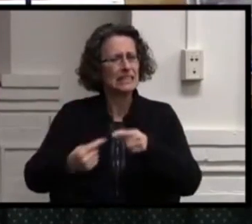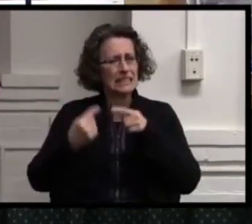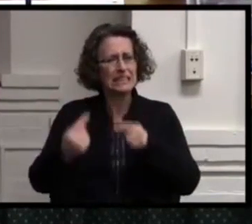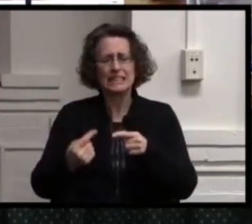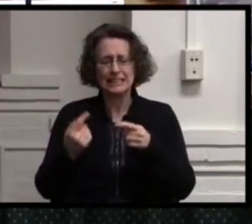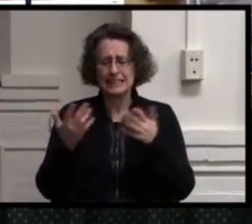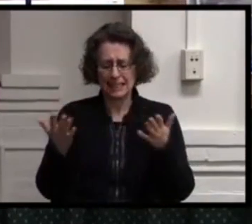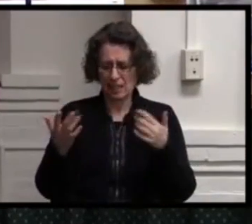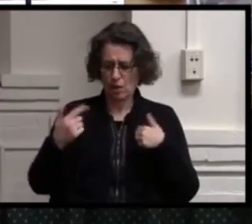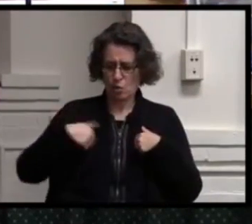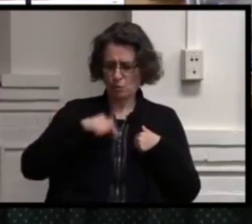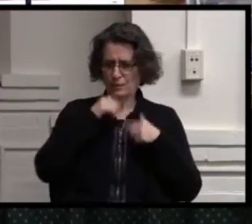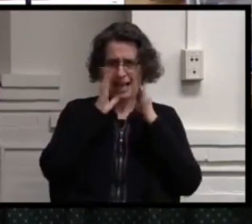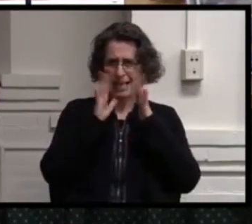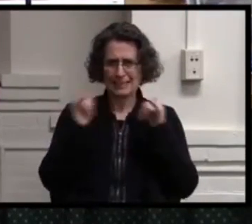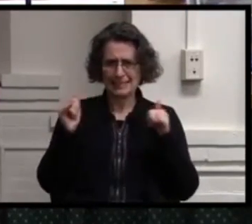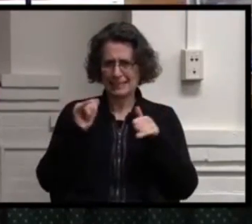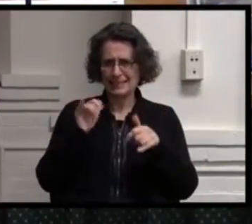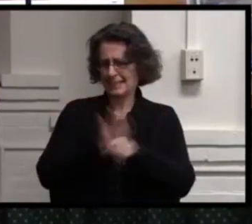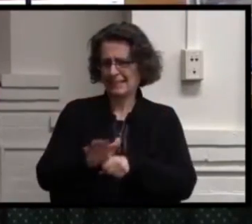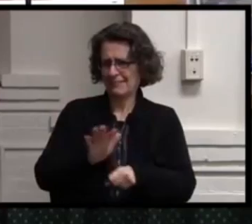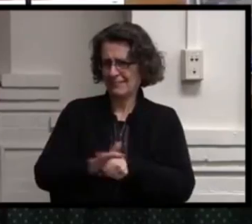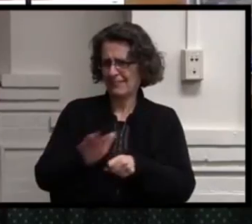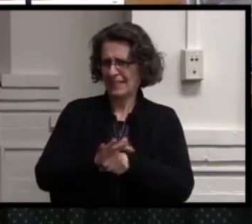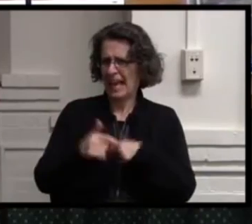about that we're not diversified.